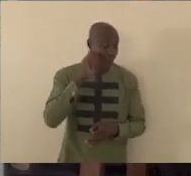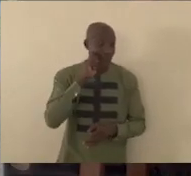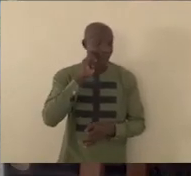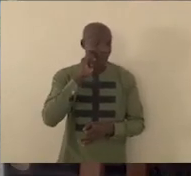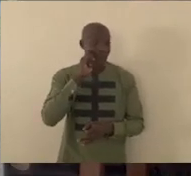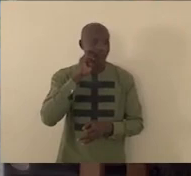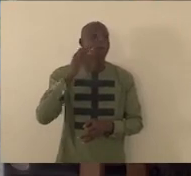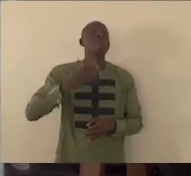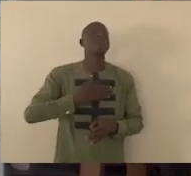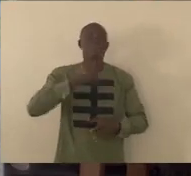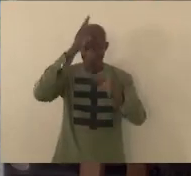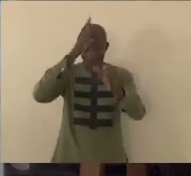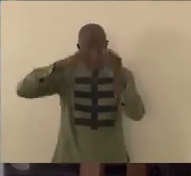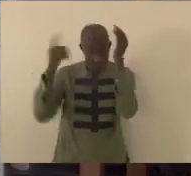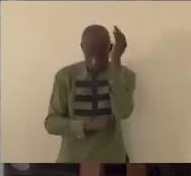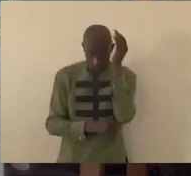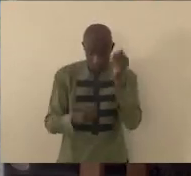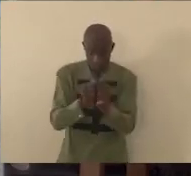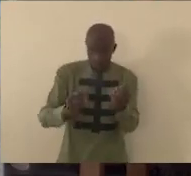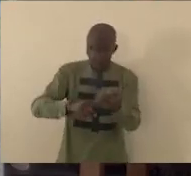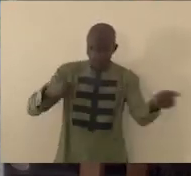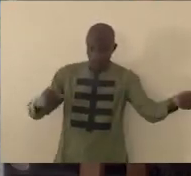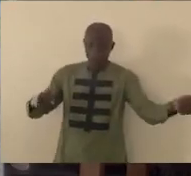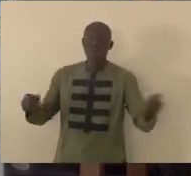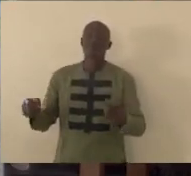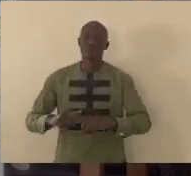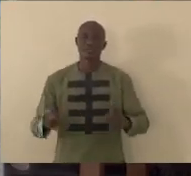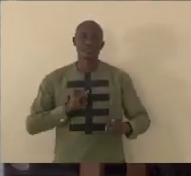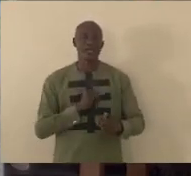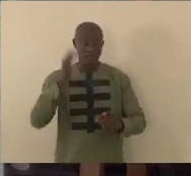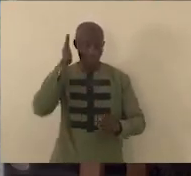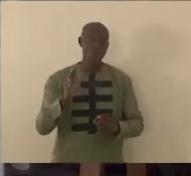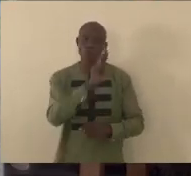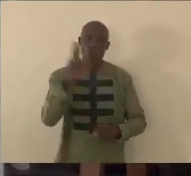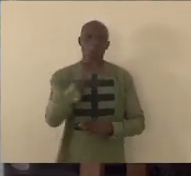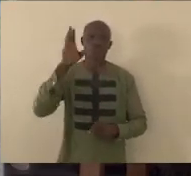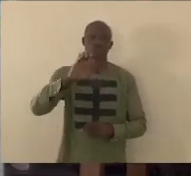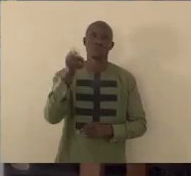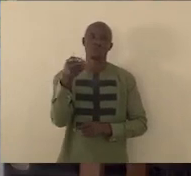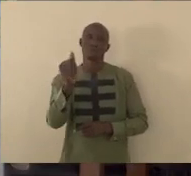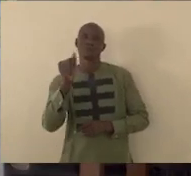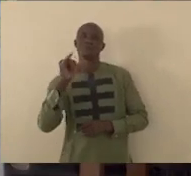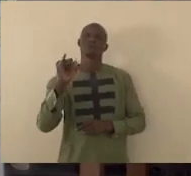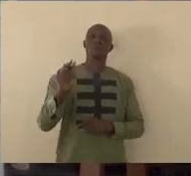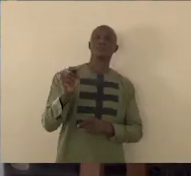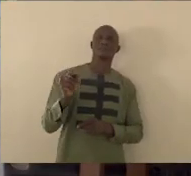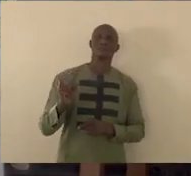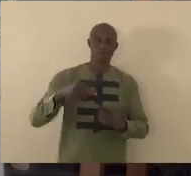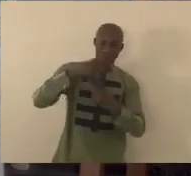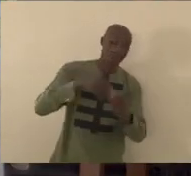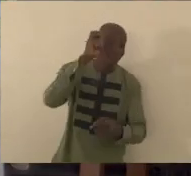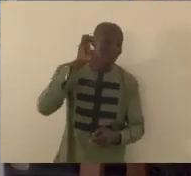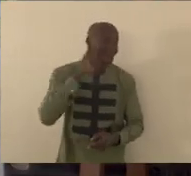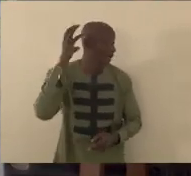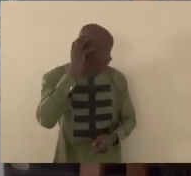I quote, "My father beat you with whips, but I will beat you with bloody chains." When the